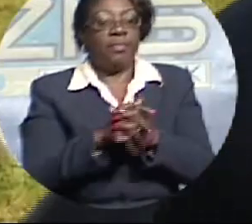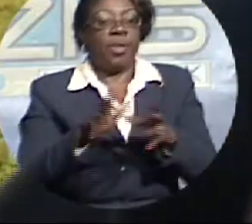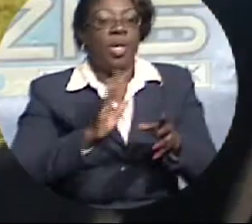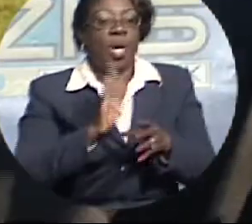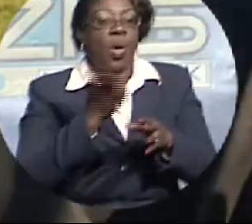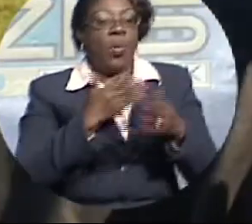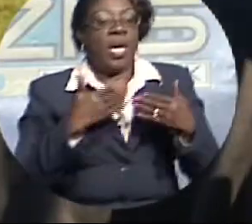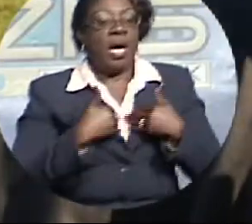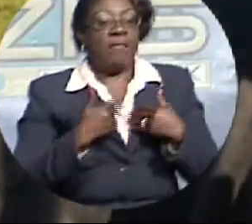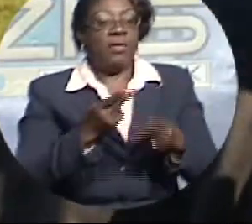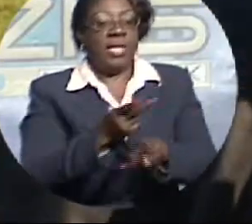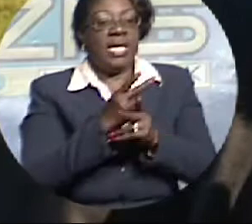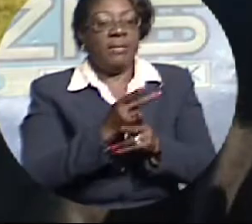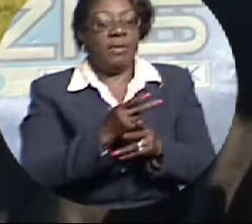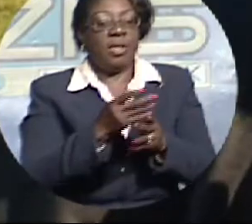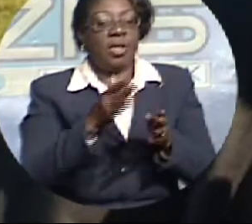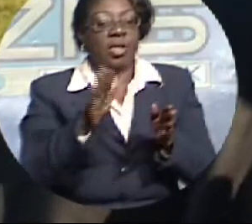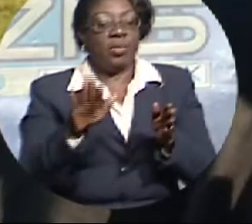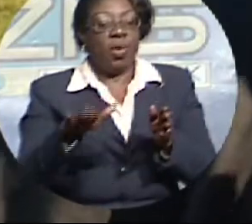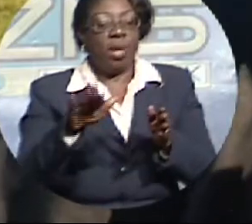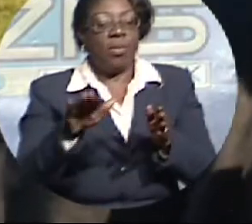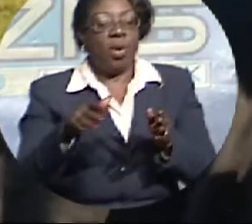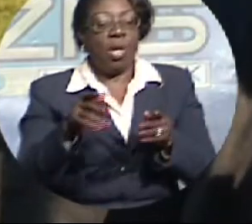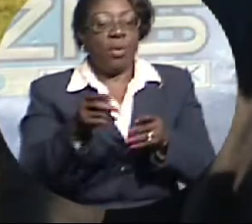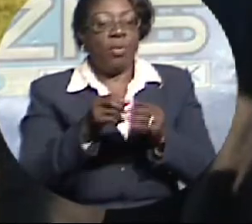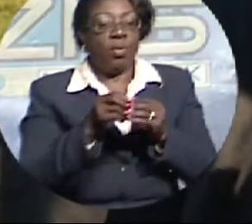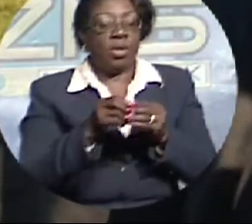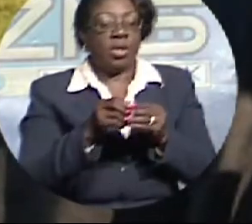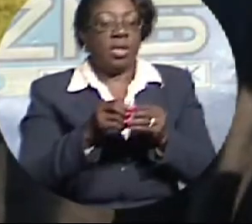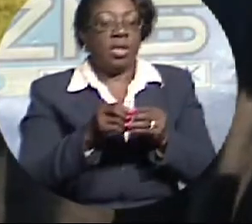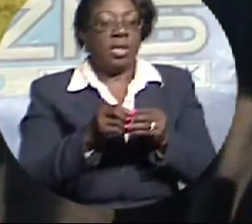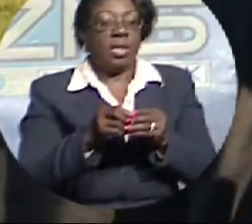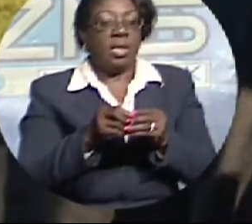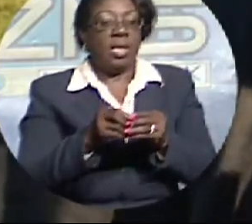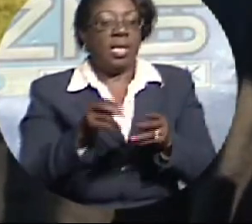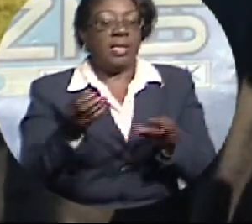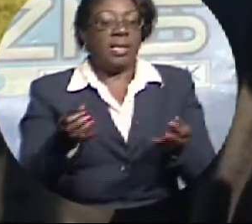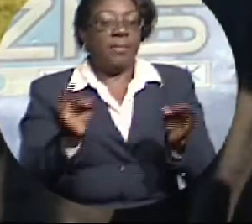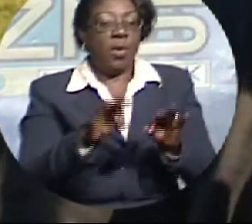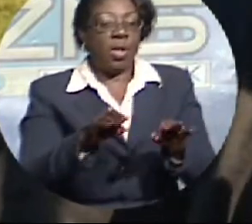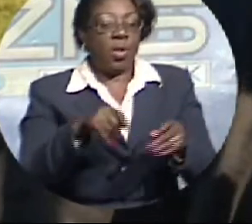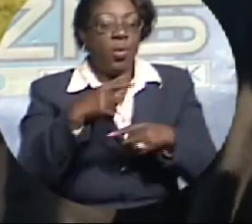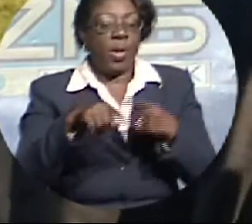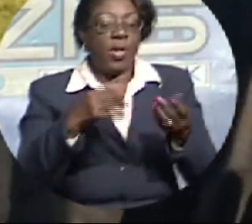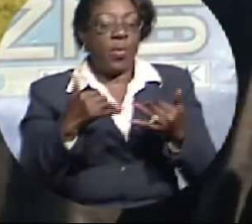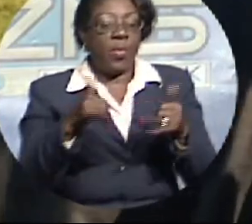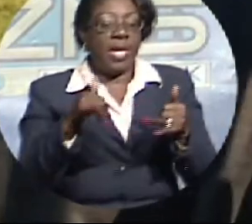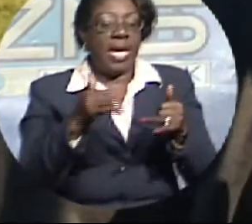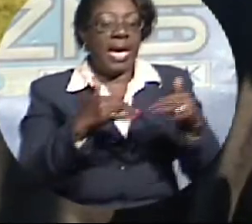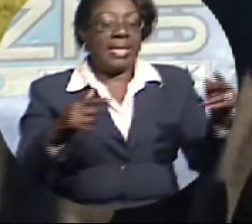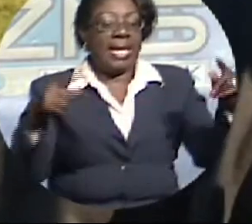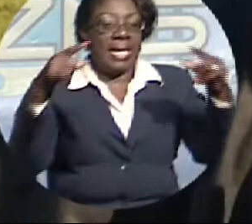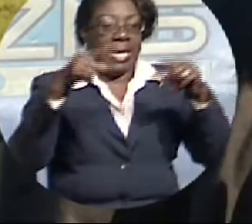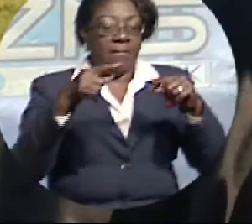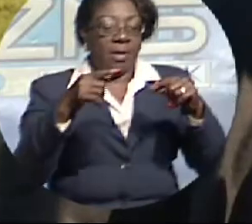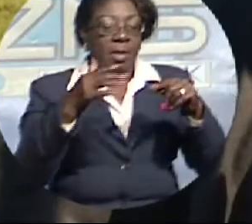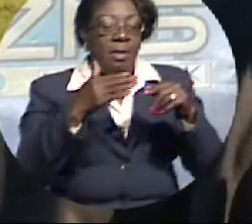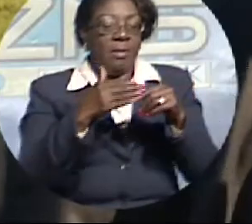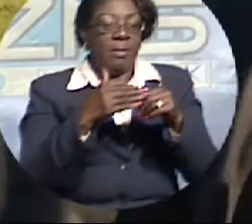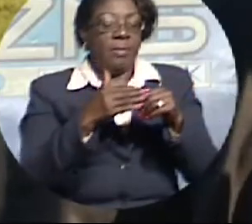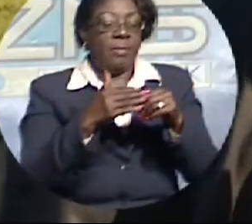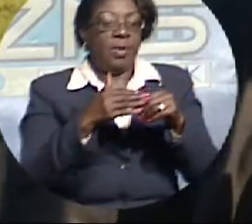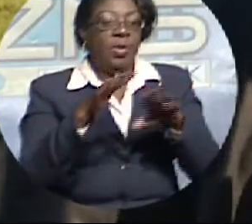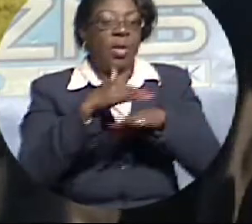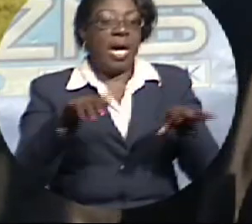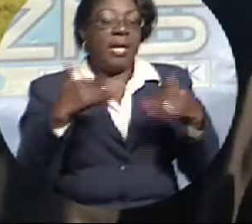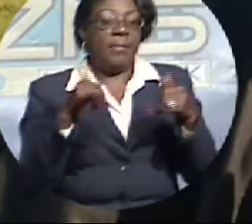have to keep the small ball approach. It's critical when we play at that level, at international level, that you know, the big blow is not, you